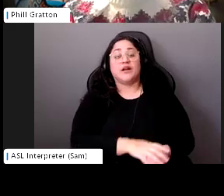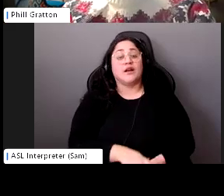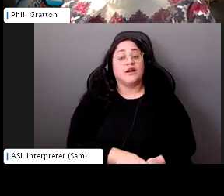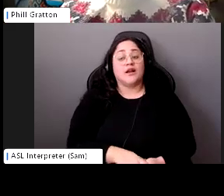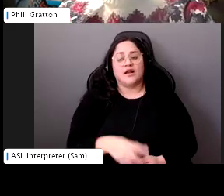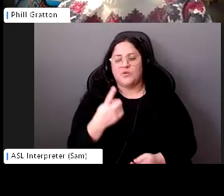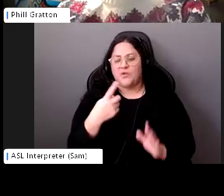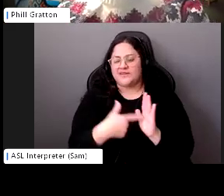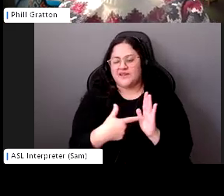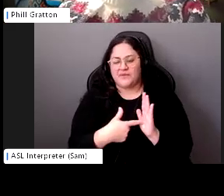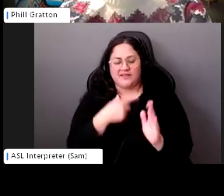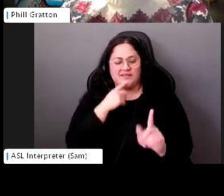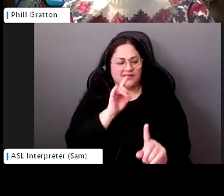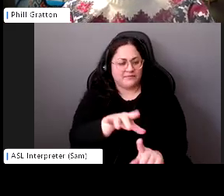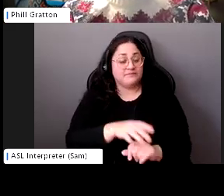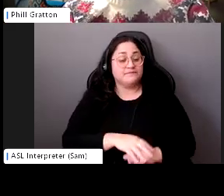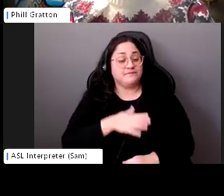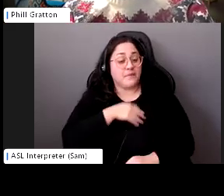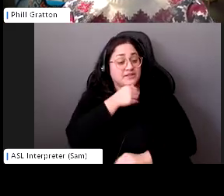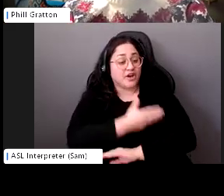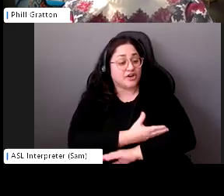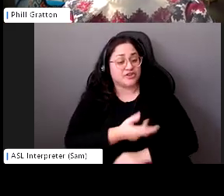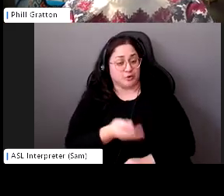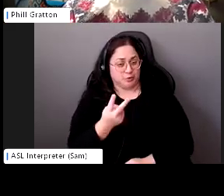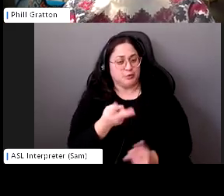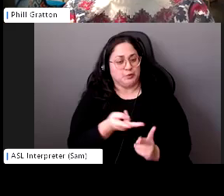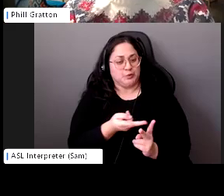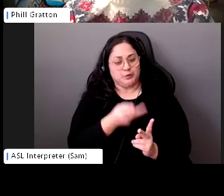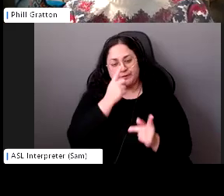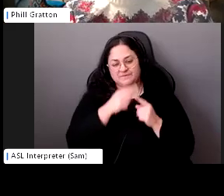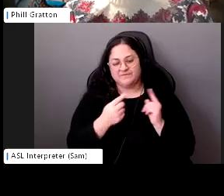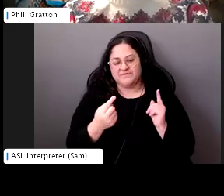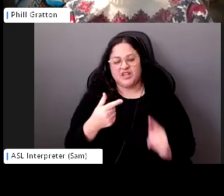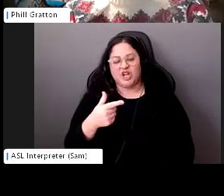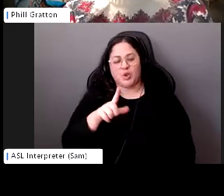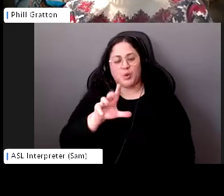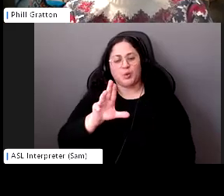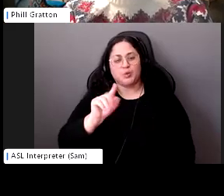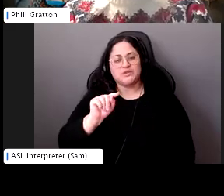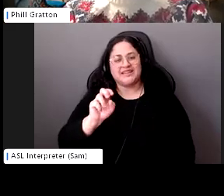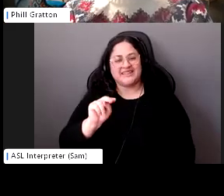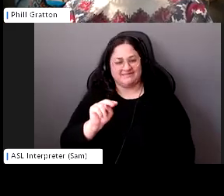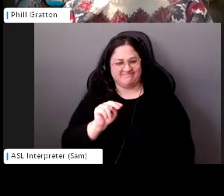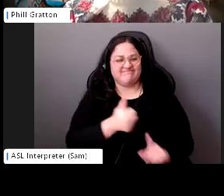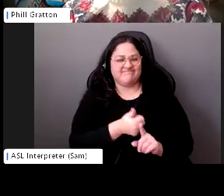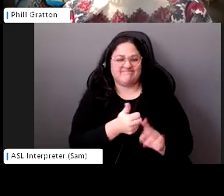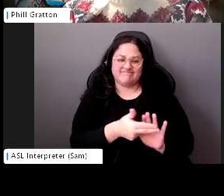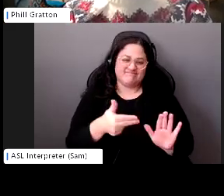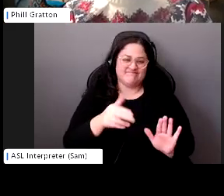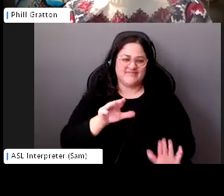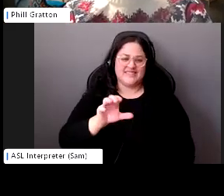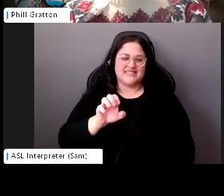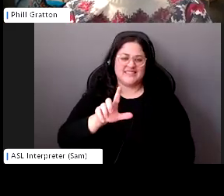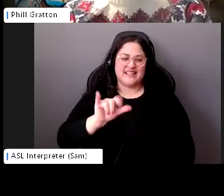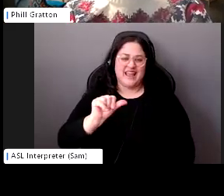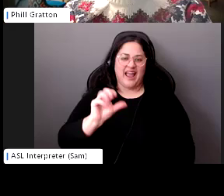just Google gluten-free recipes, but I have a recipe I really like, and I don't know how to make it gluten-free. So I can actually